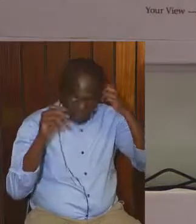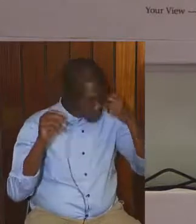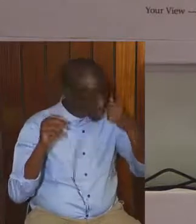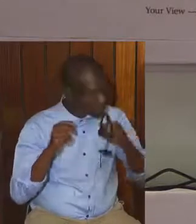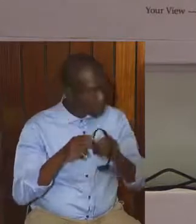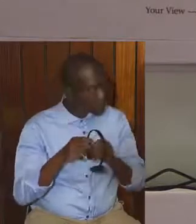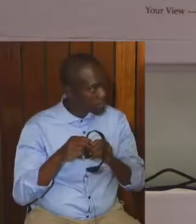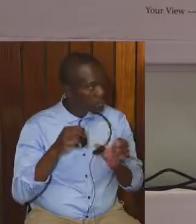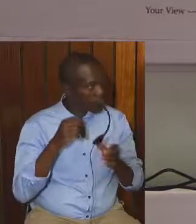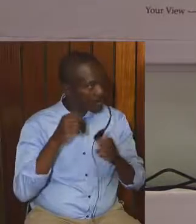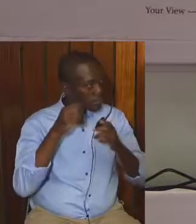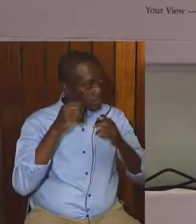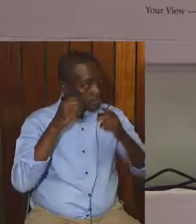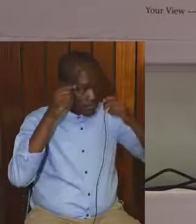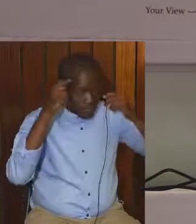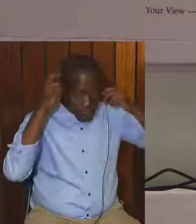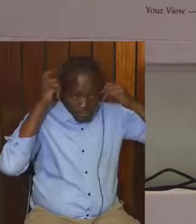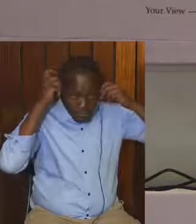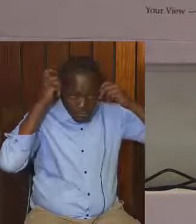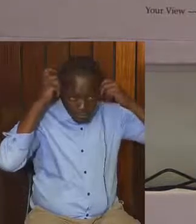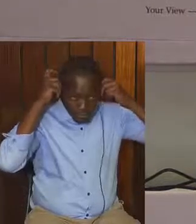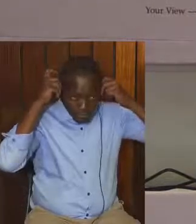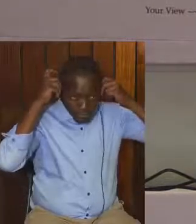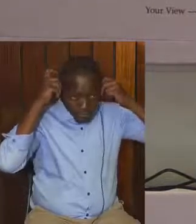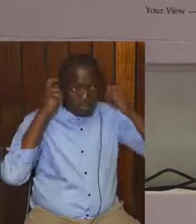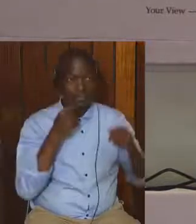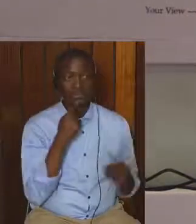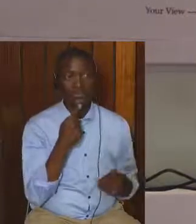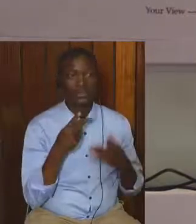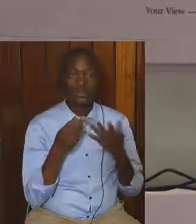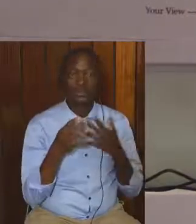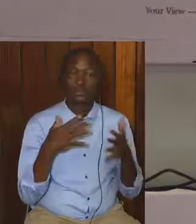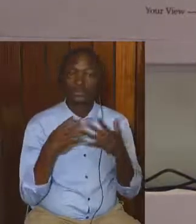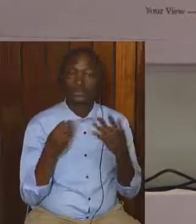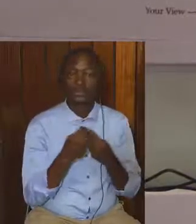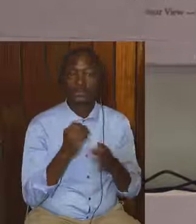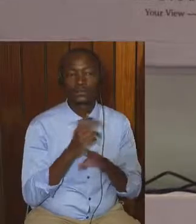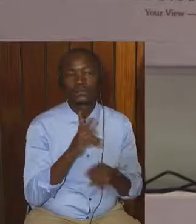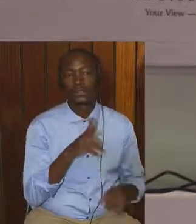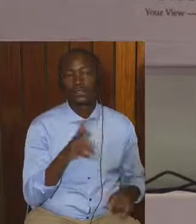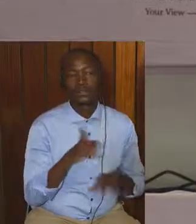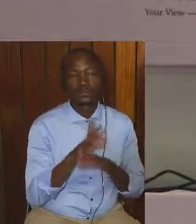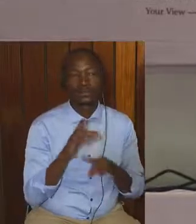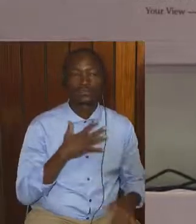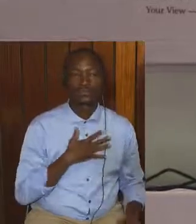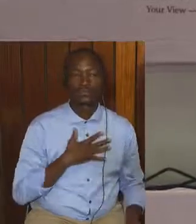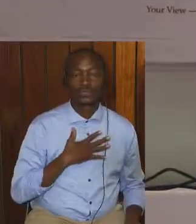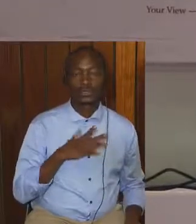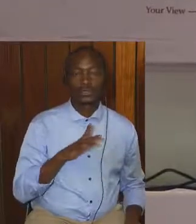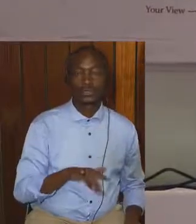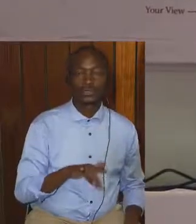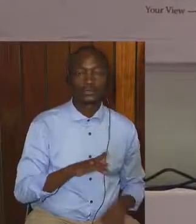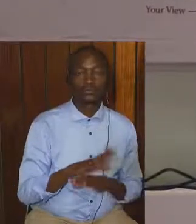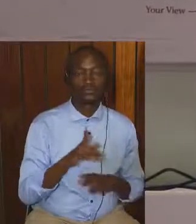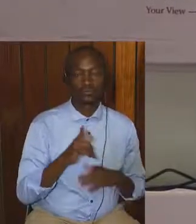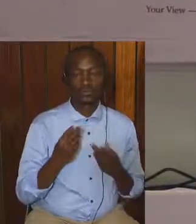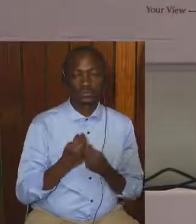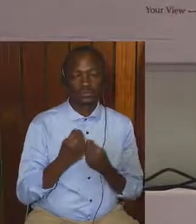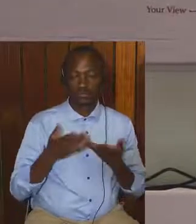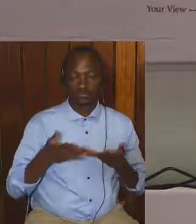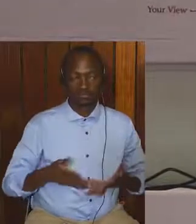MMC in Ndwandwe if he would like to say anything. And once again, we want to appreciate the fact that you've been with us